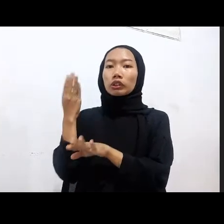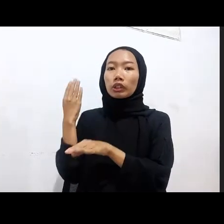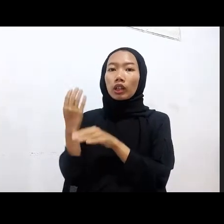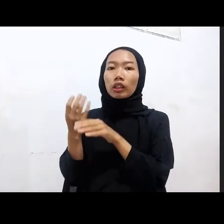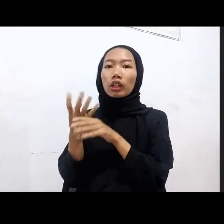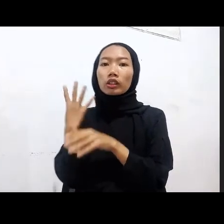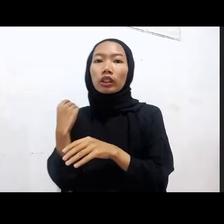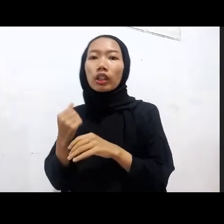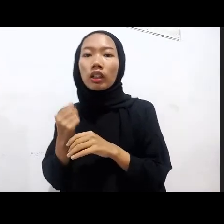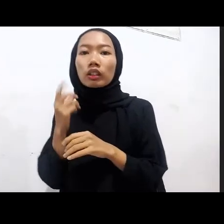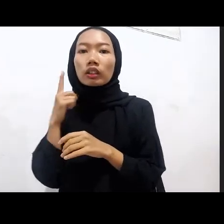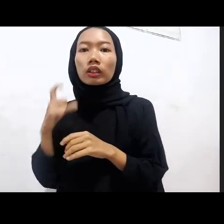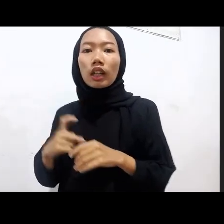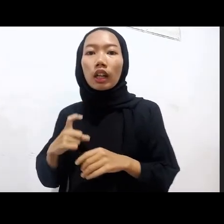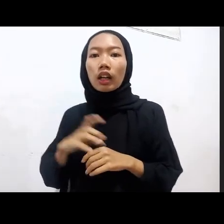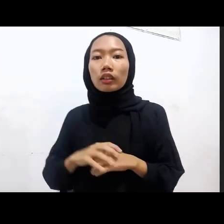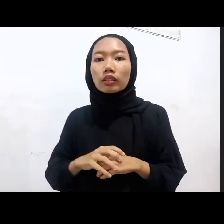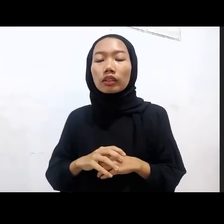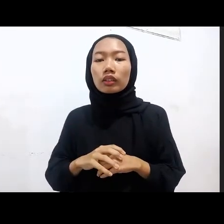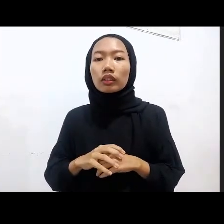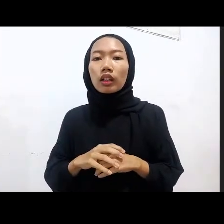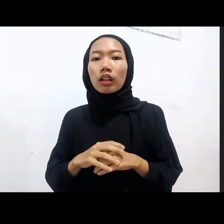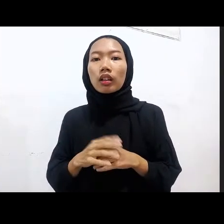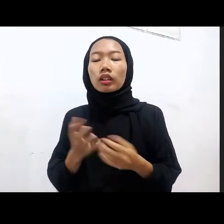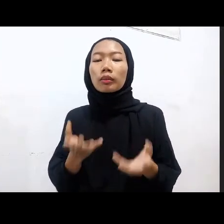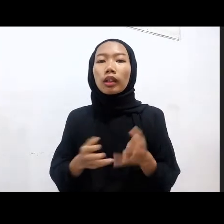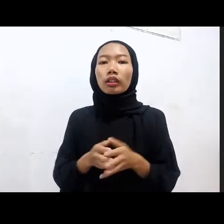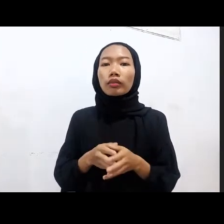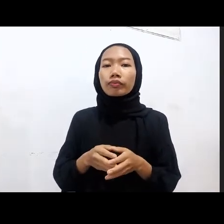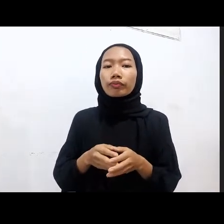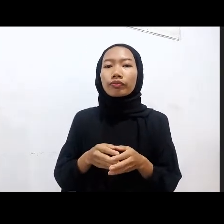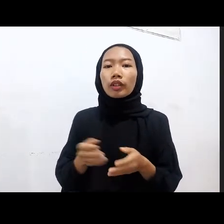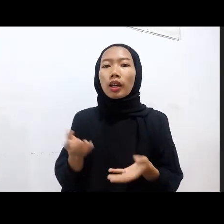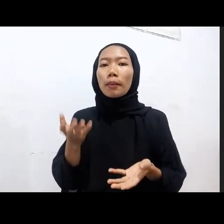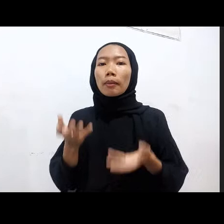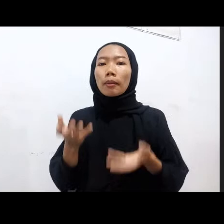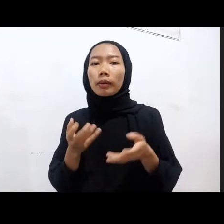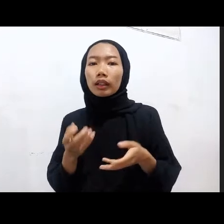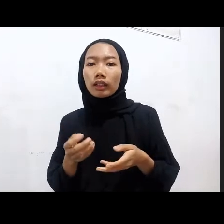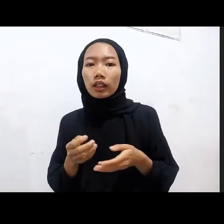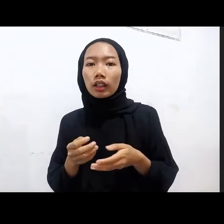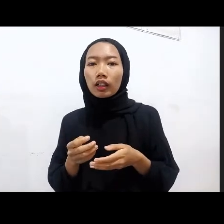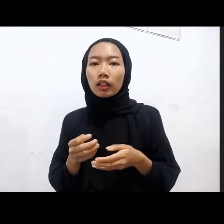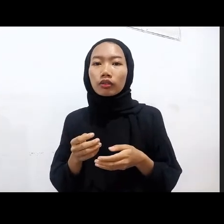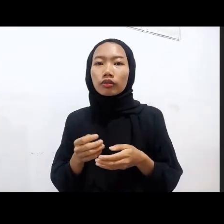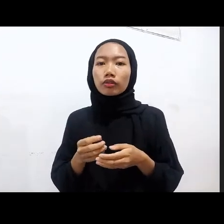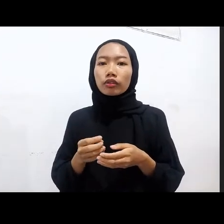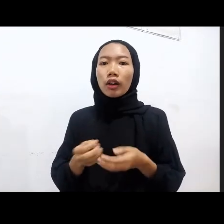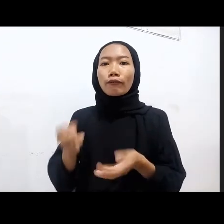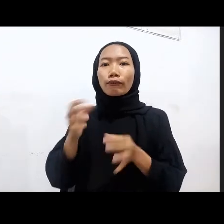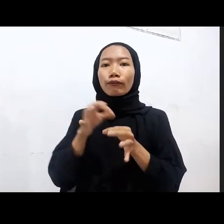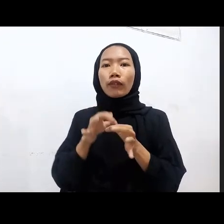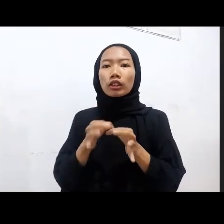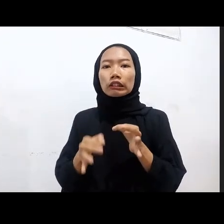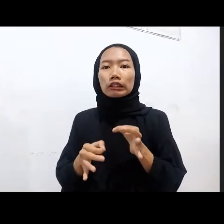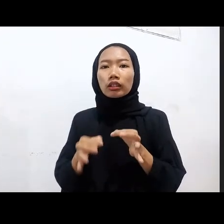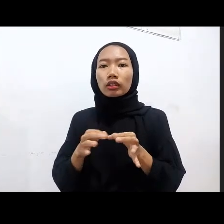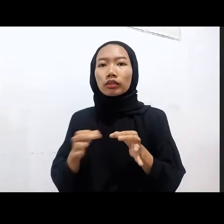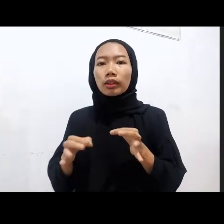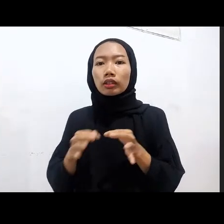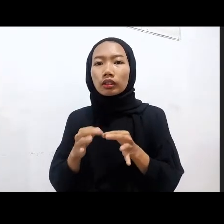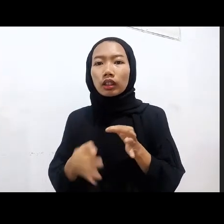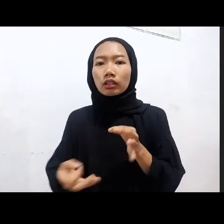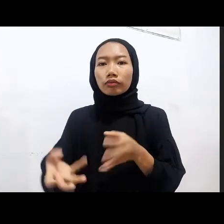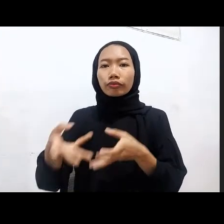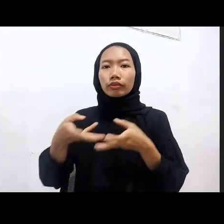are provided for people's disabilities. So it might be orthotics, it might be help